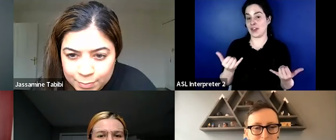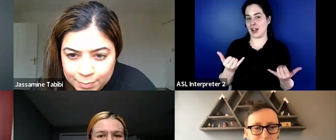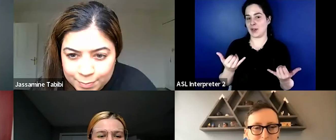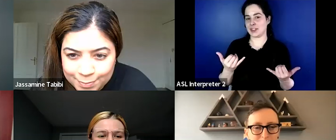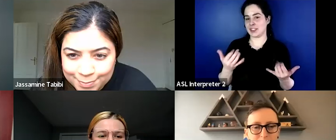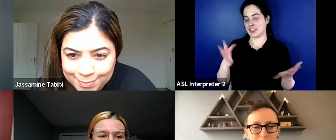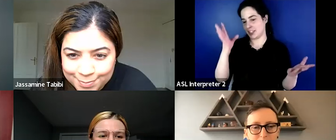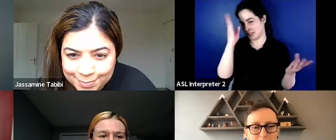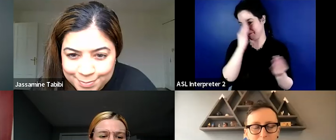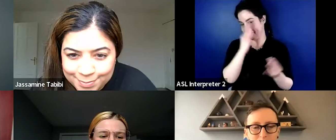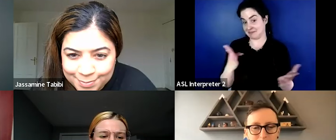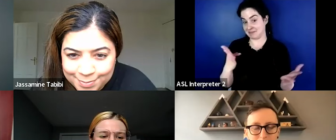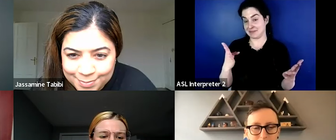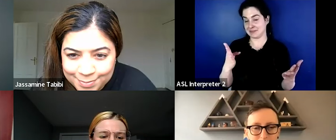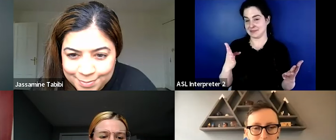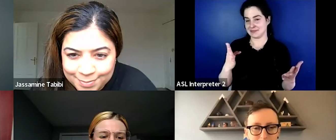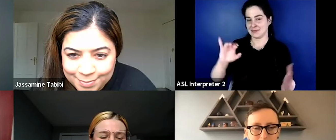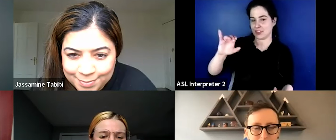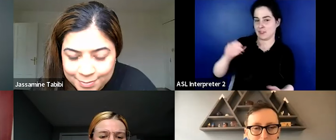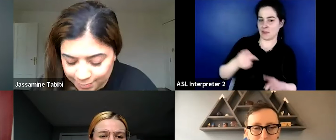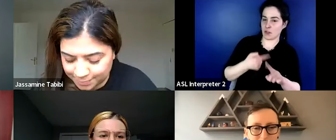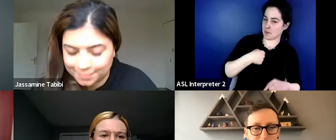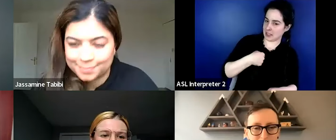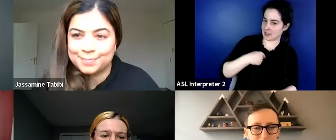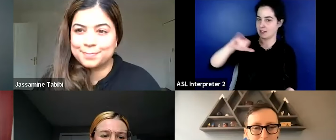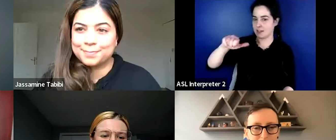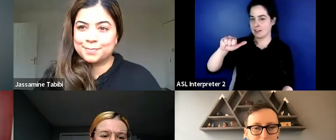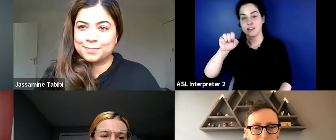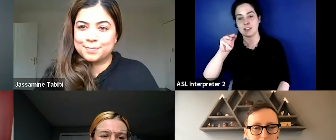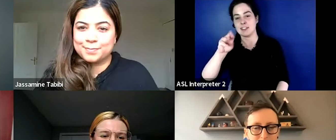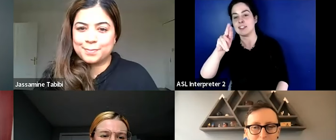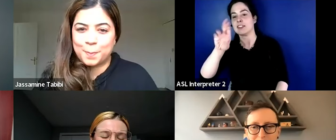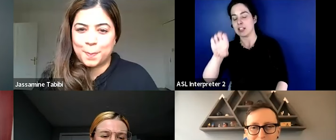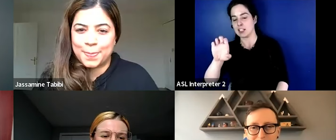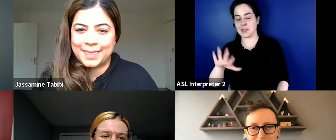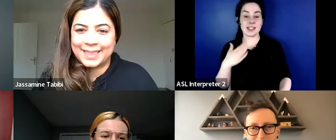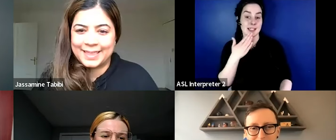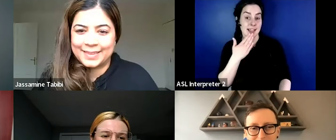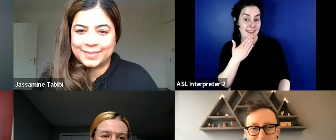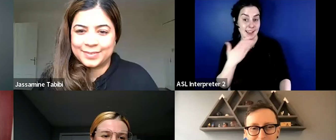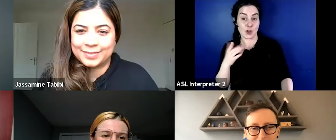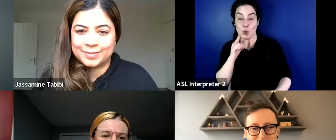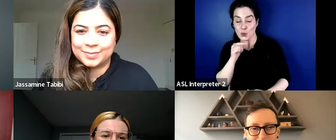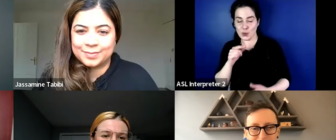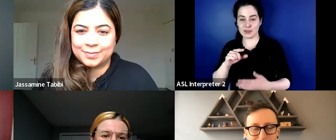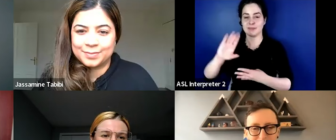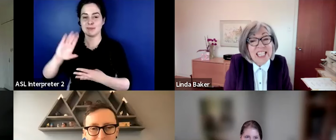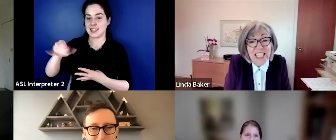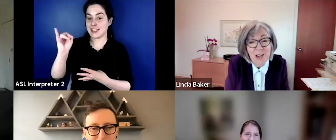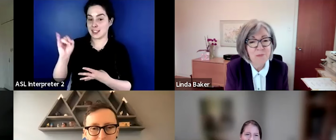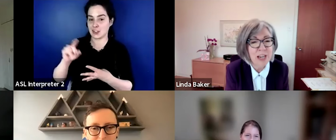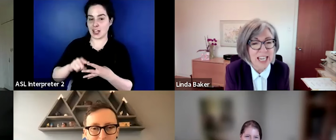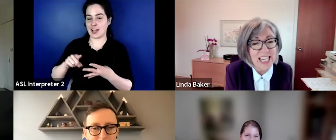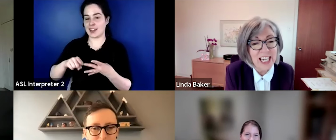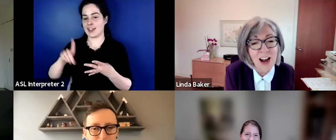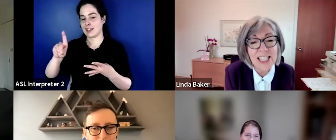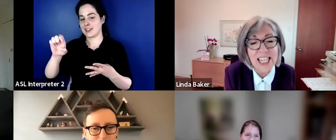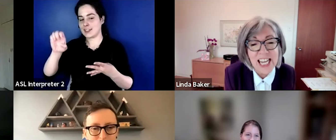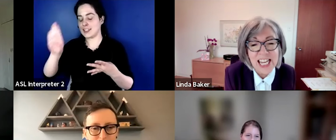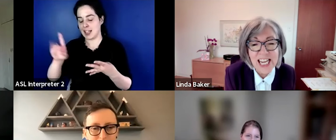of Jasmine and myself to thank CJ Rowe, to thank Deb Erkis,